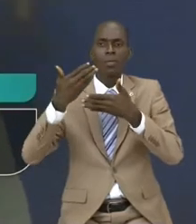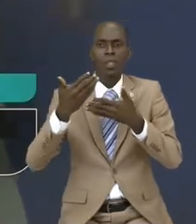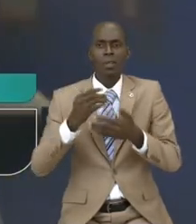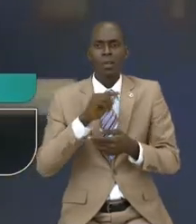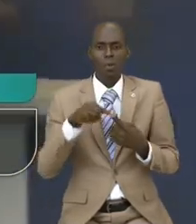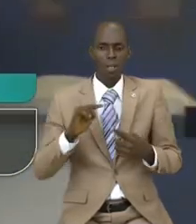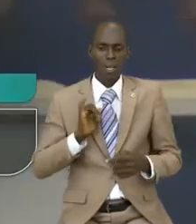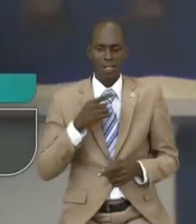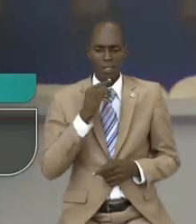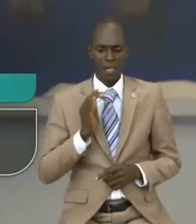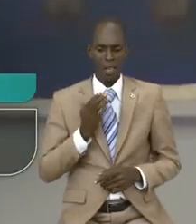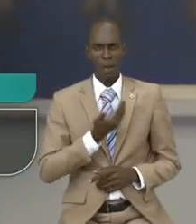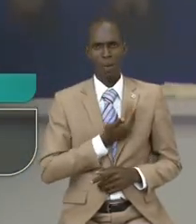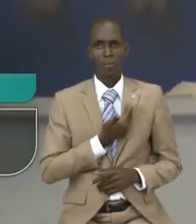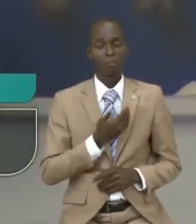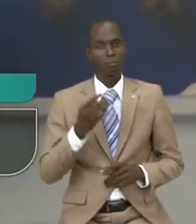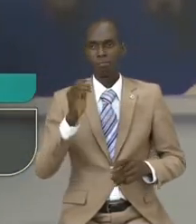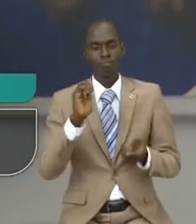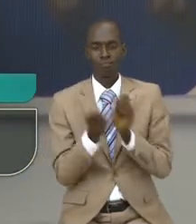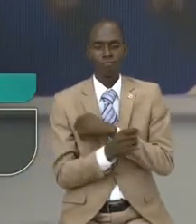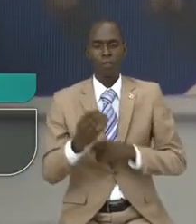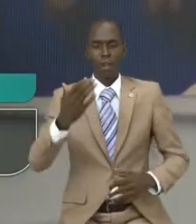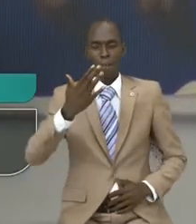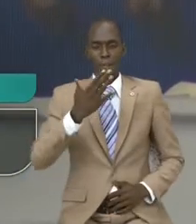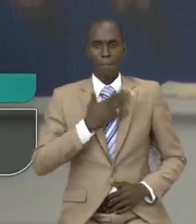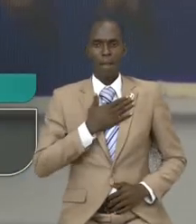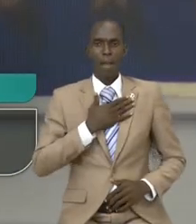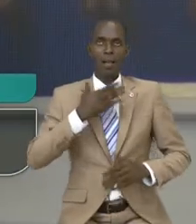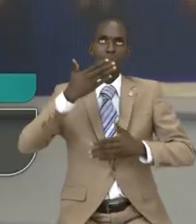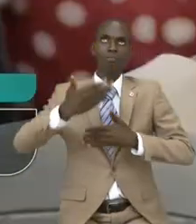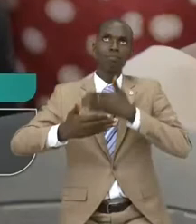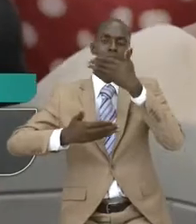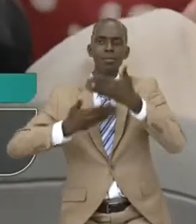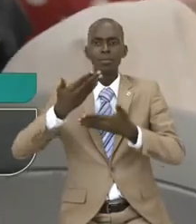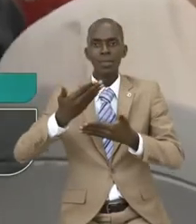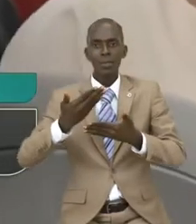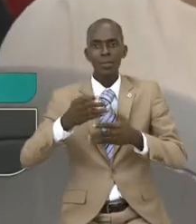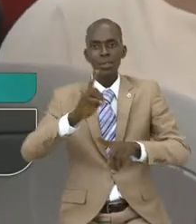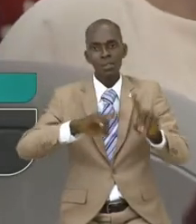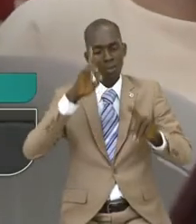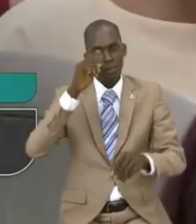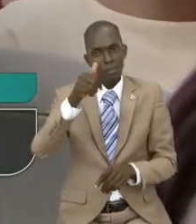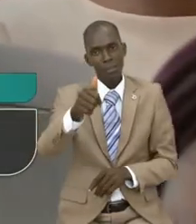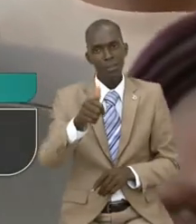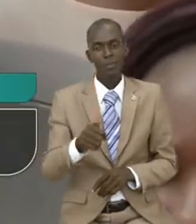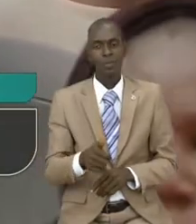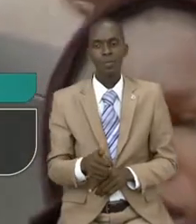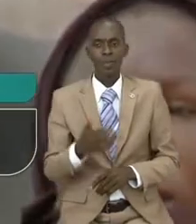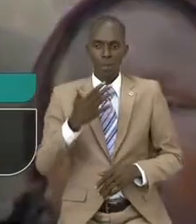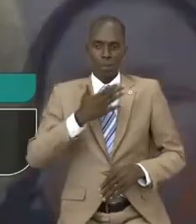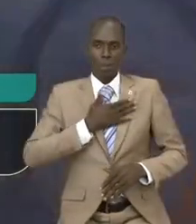Let me make it personal. My progress through shedding of